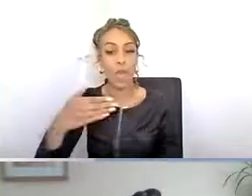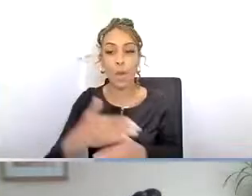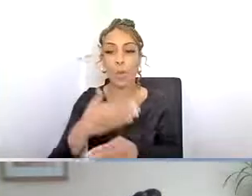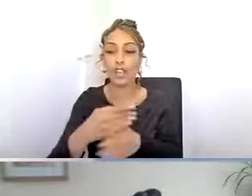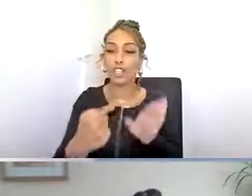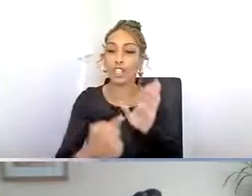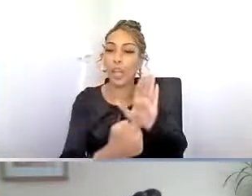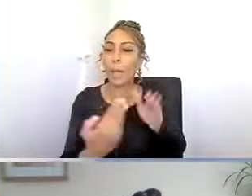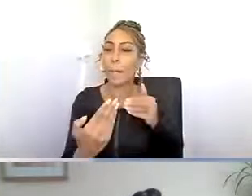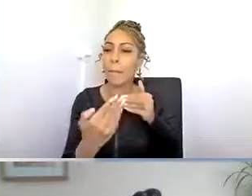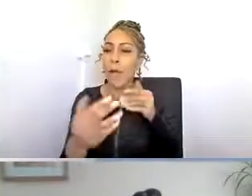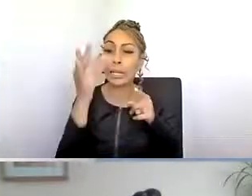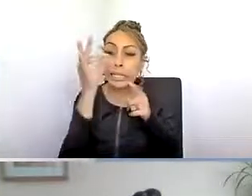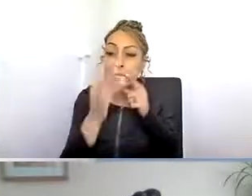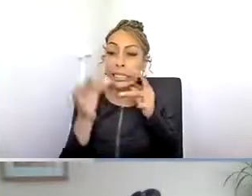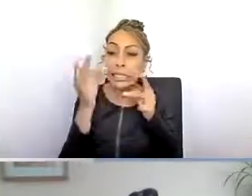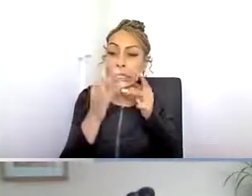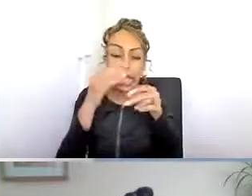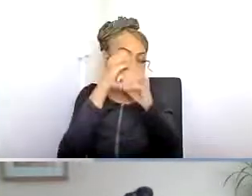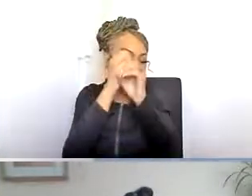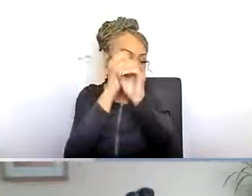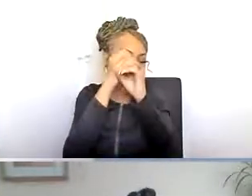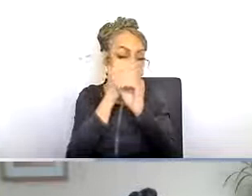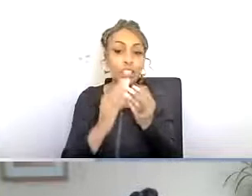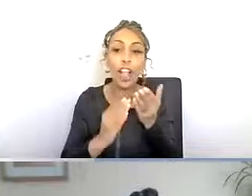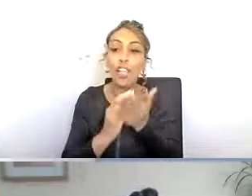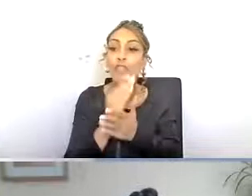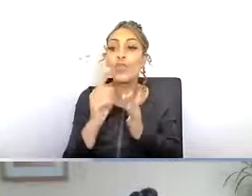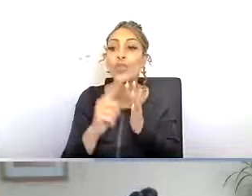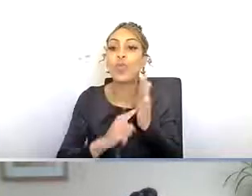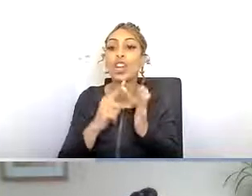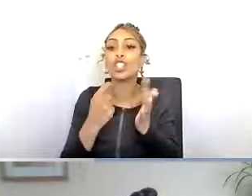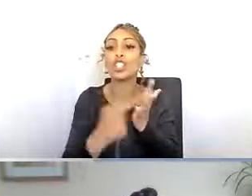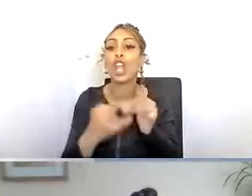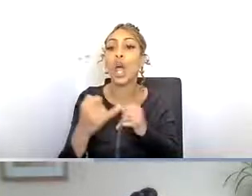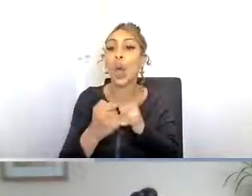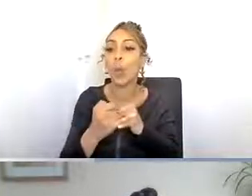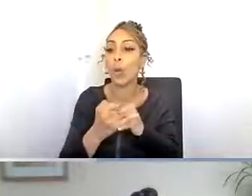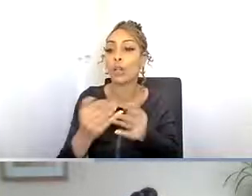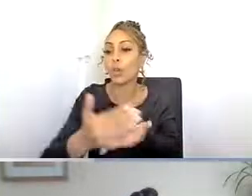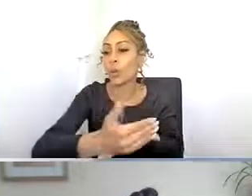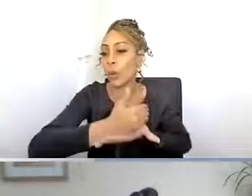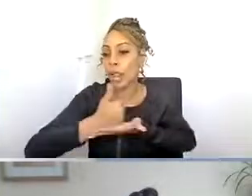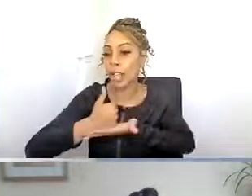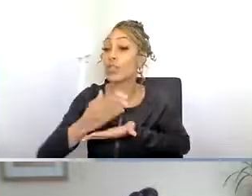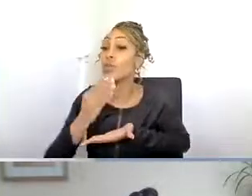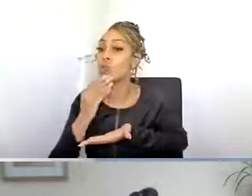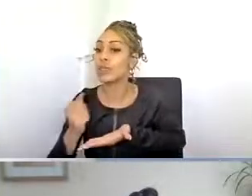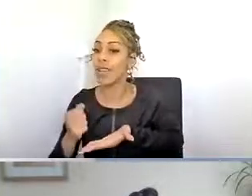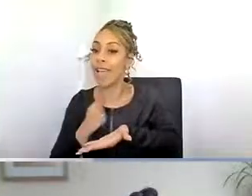of detail through the lens of Gerward Collection works. So in some ways using the Gerward Collection